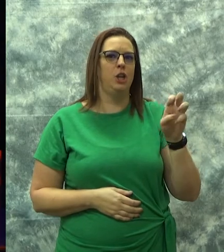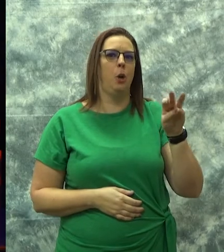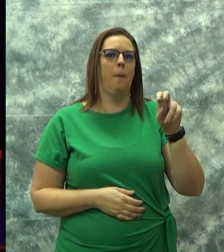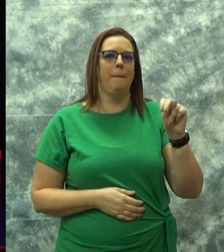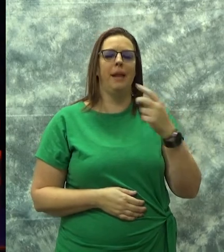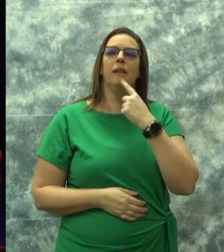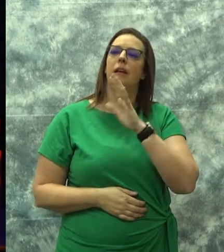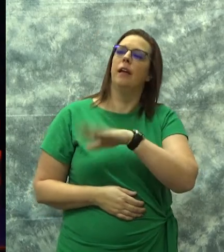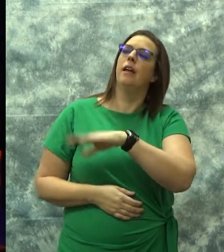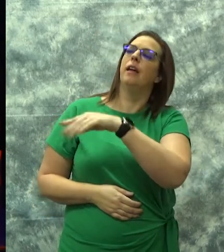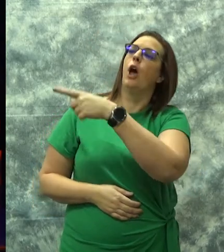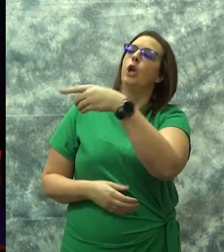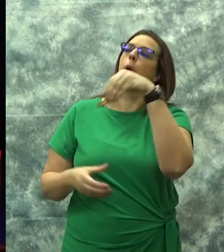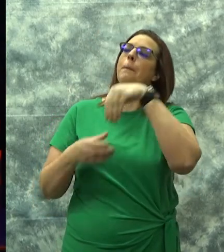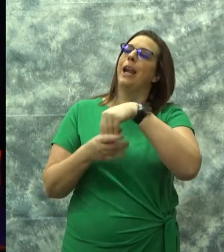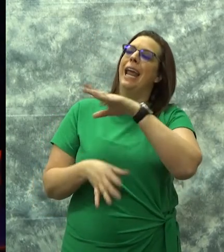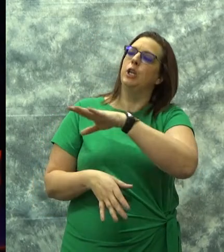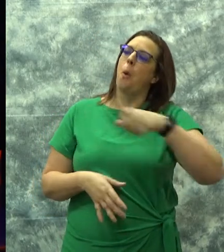it in your purse.